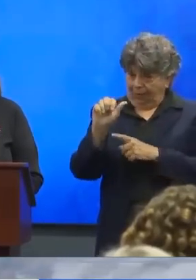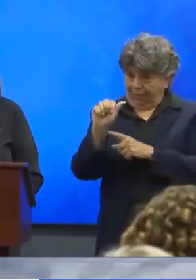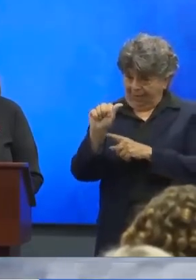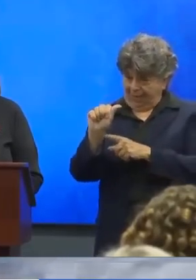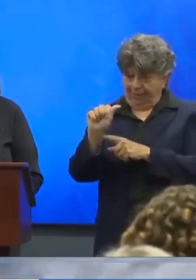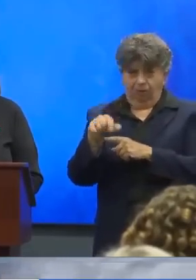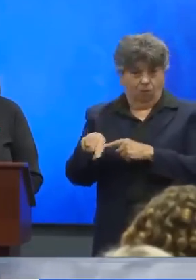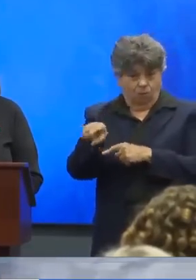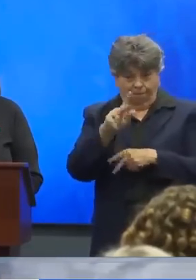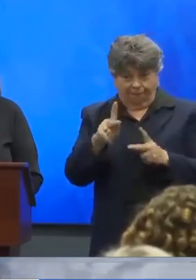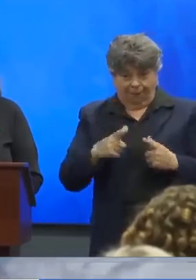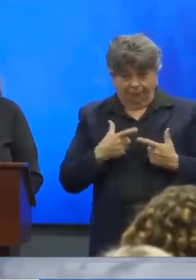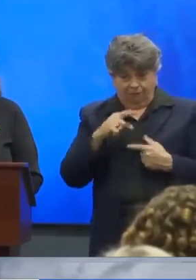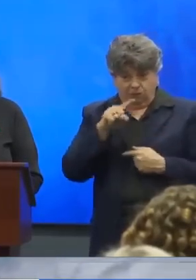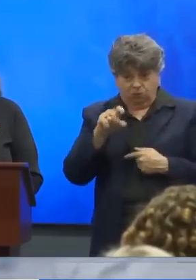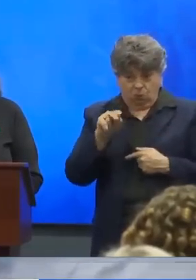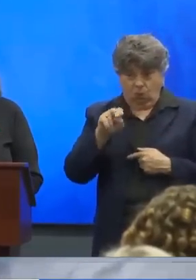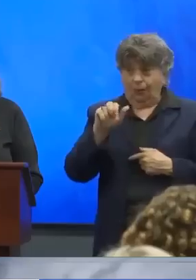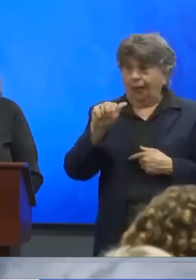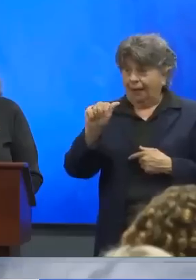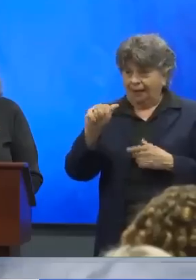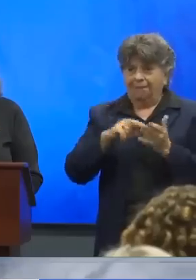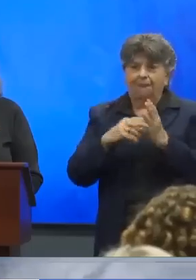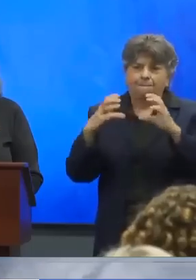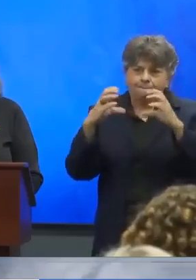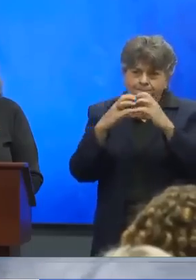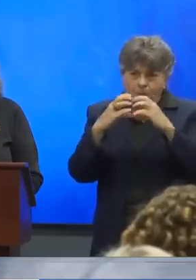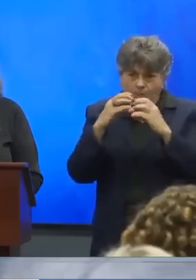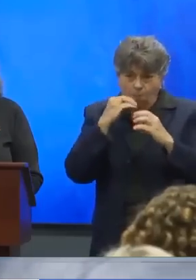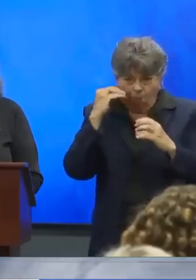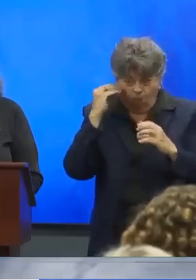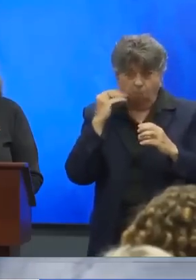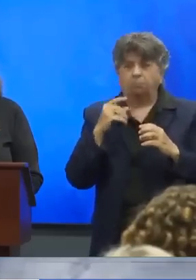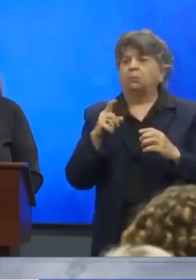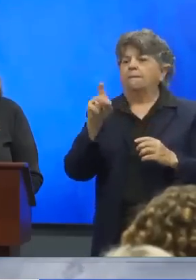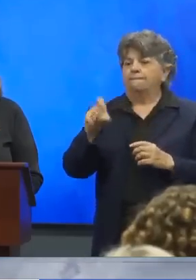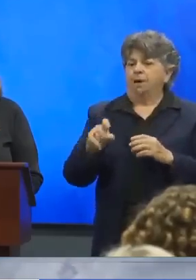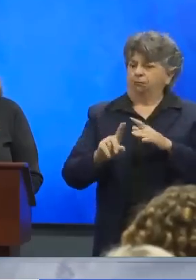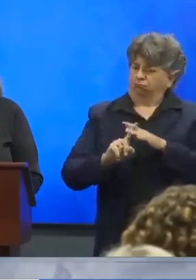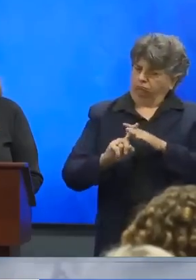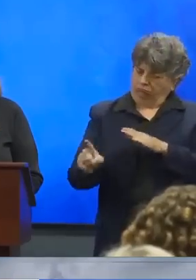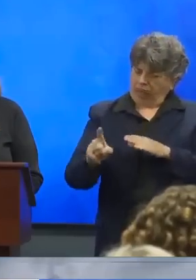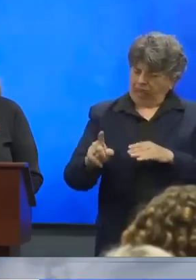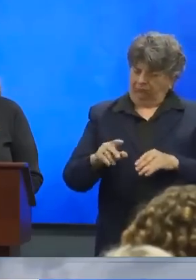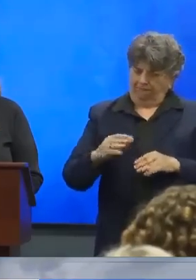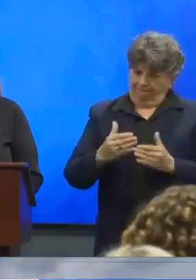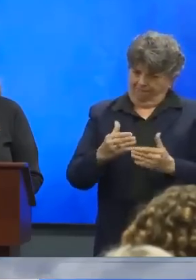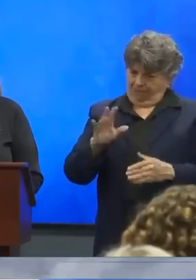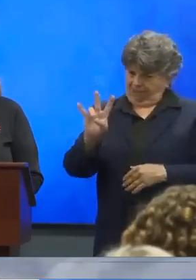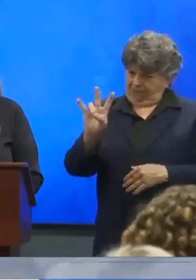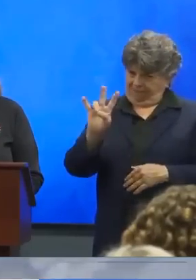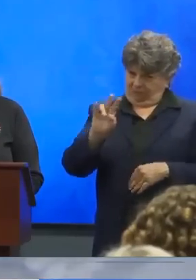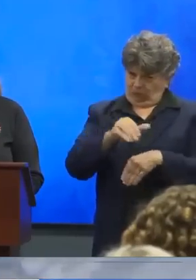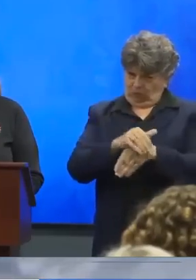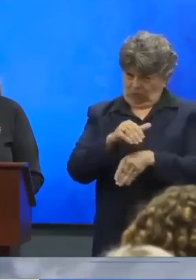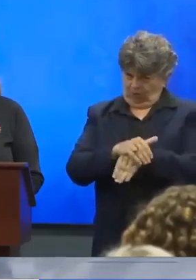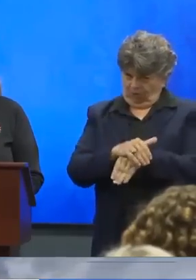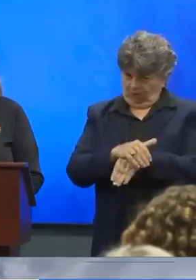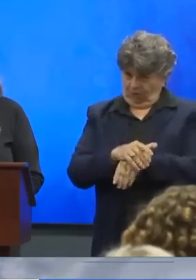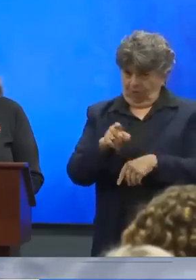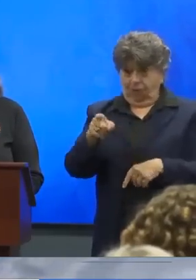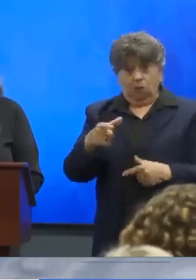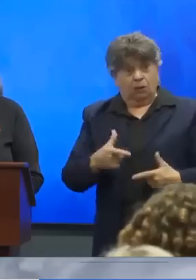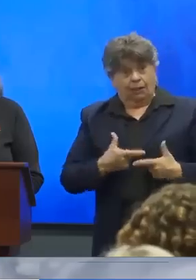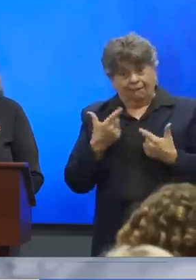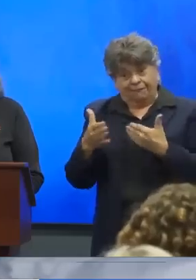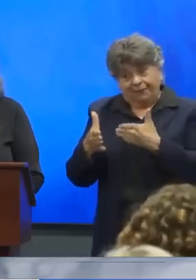homes, starting tonight at 7 p.m. If you live in those barrier islands and those low-lying areas, we want you to move out